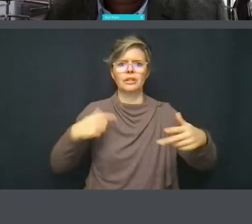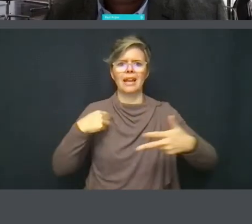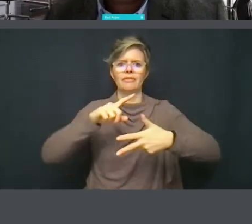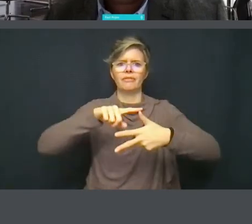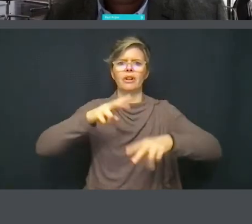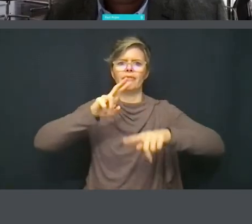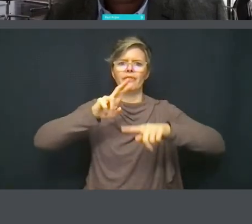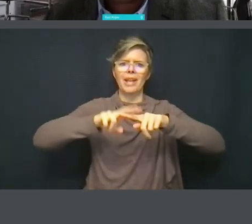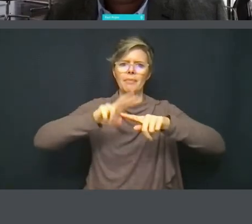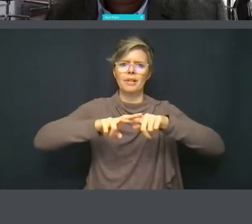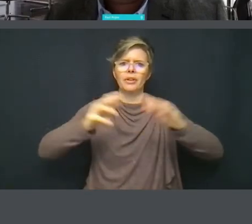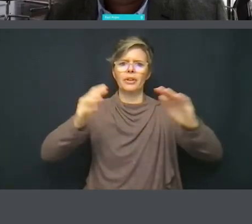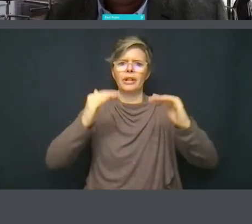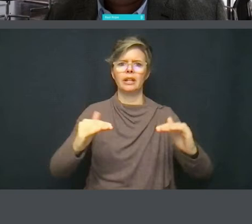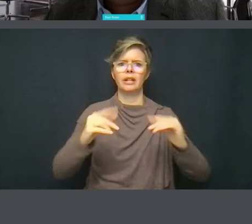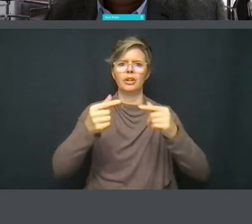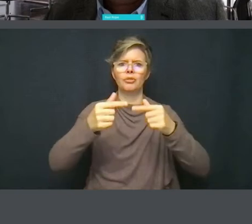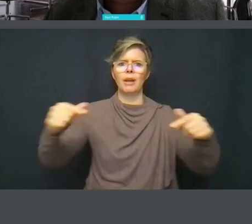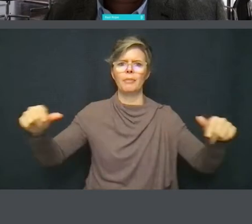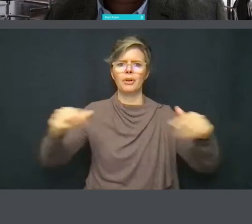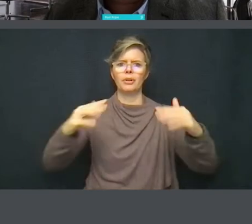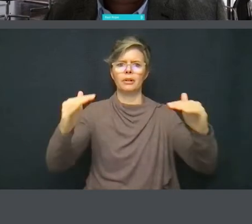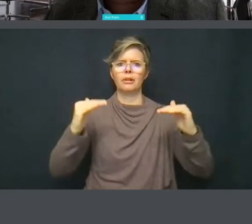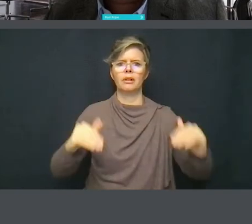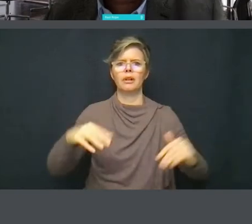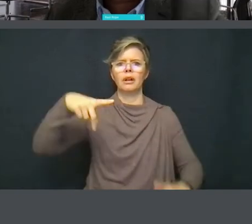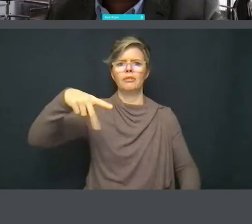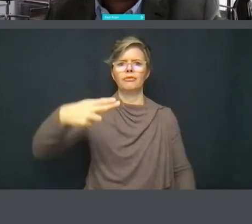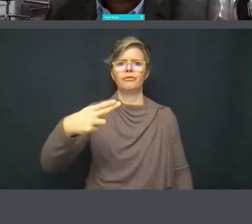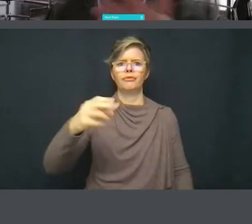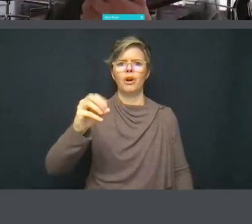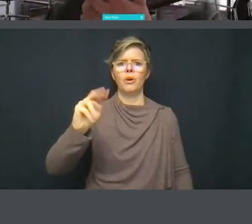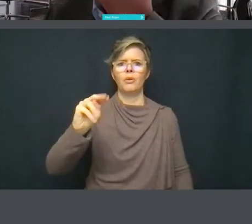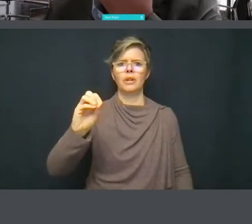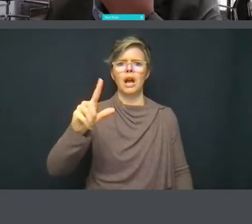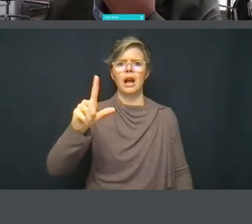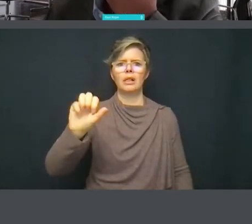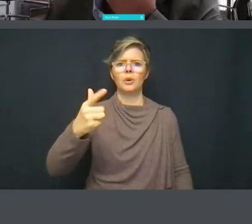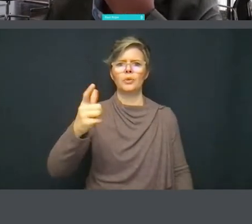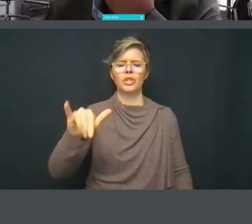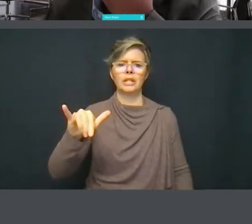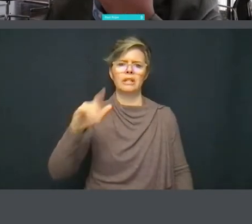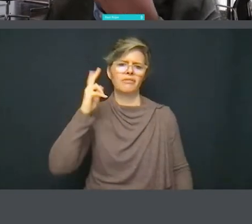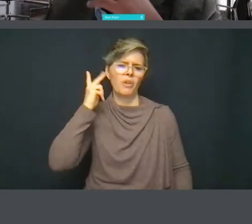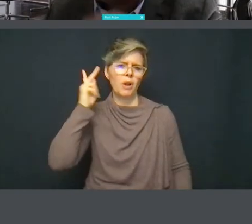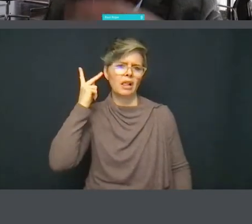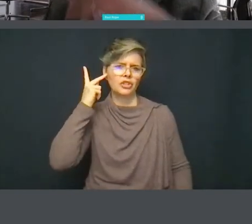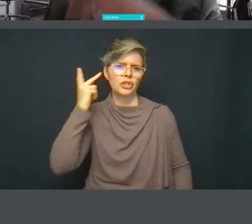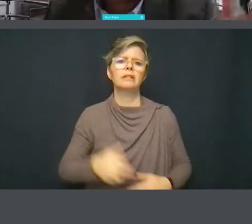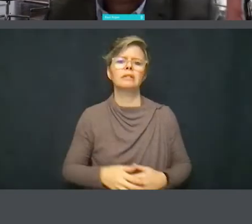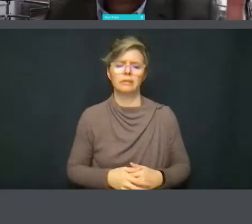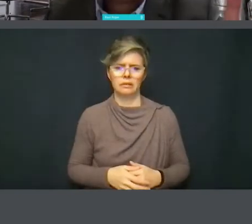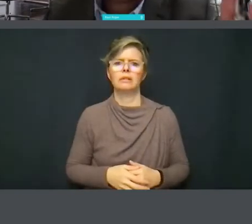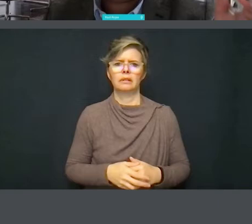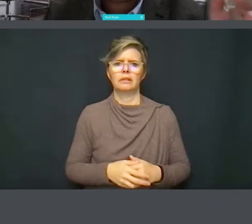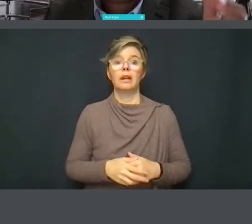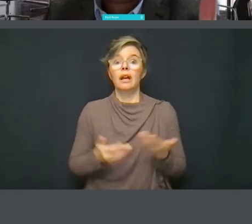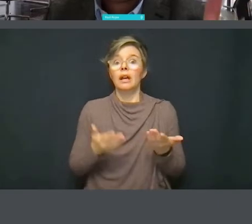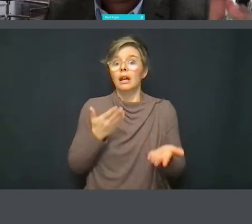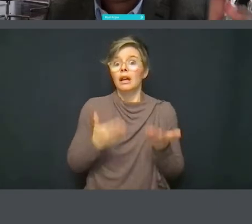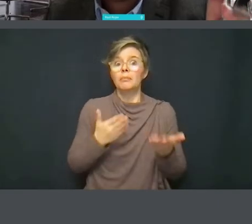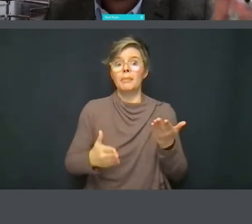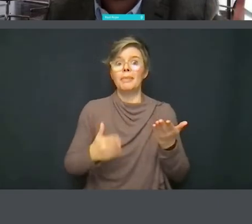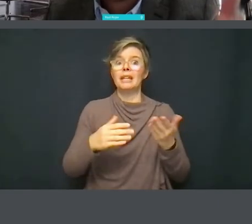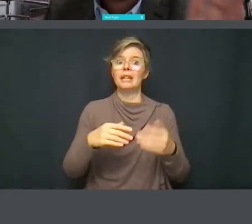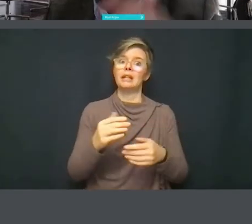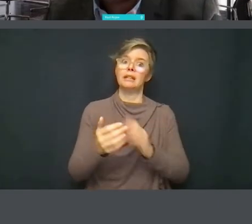phonology, right? This could be, you could test a kid and the kid might demonstrate this profile, where their vocabulary might be pretty good in both languages, but their